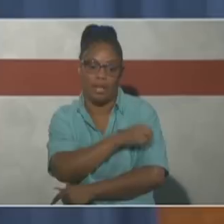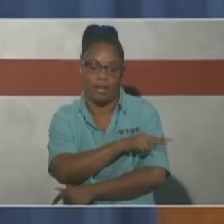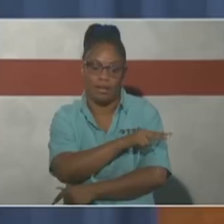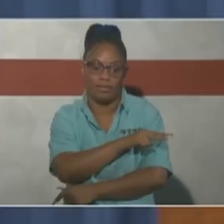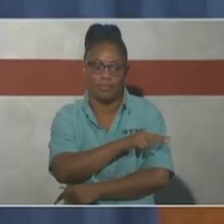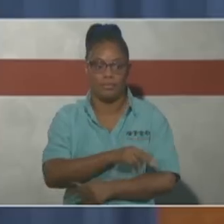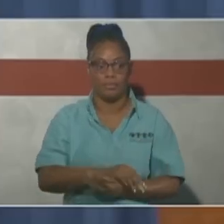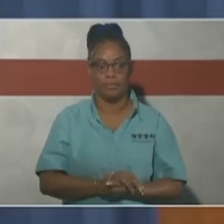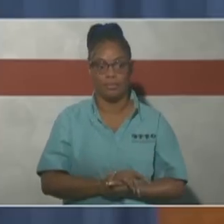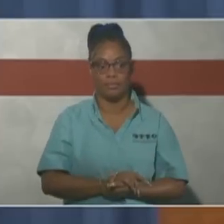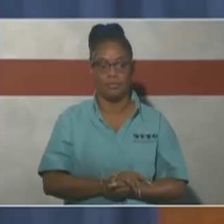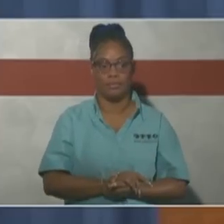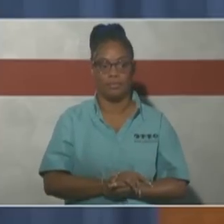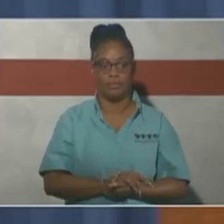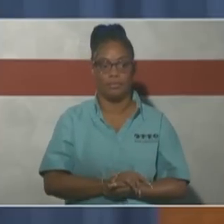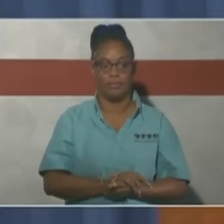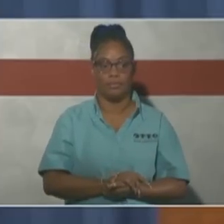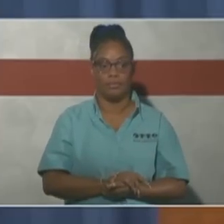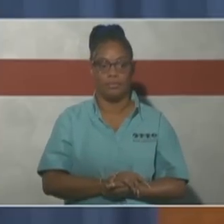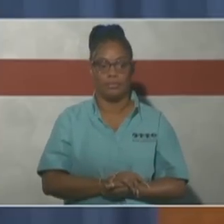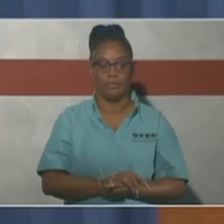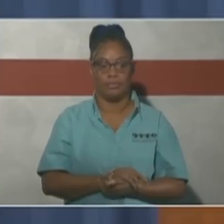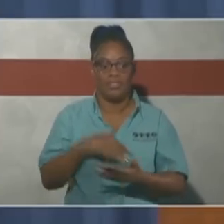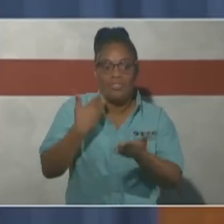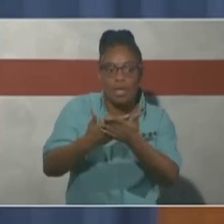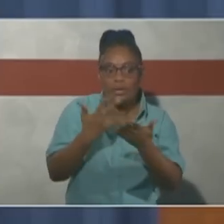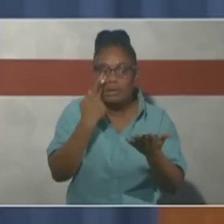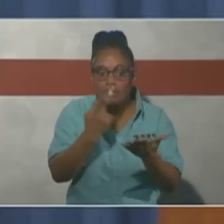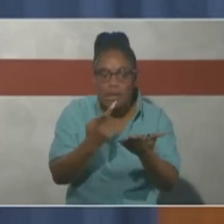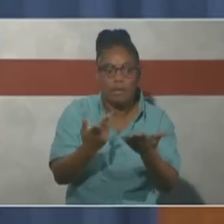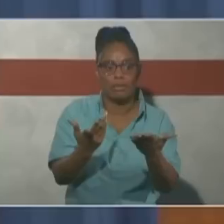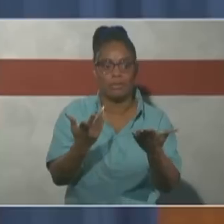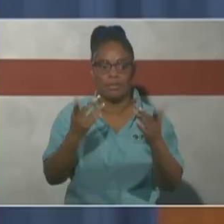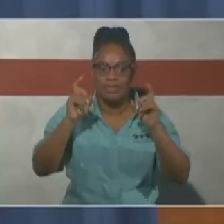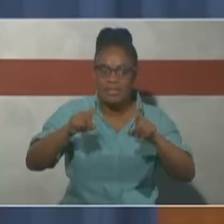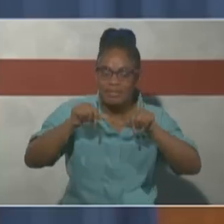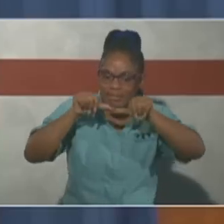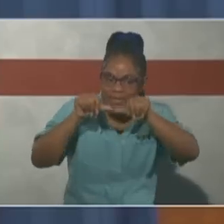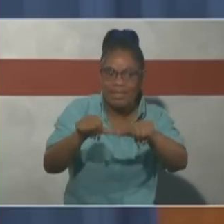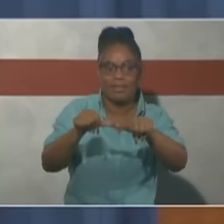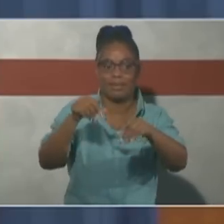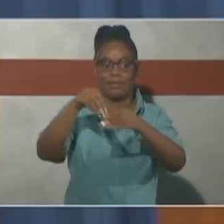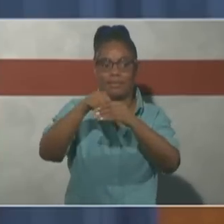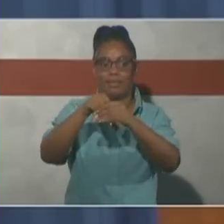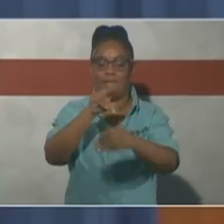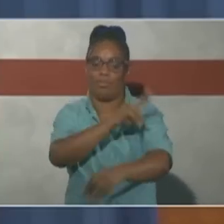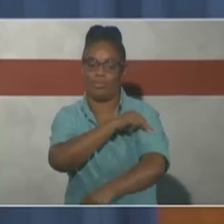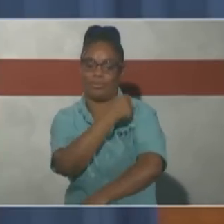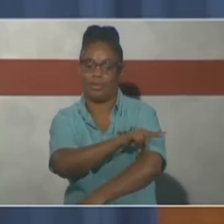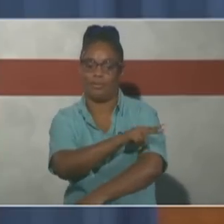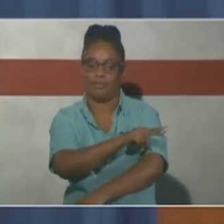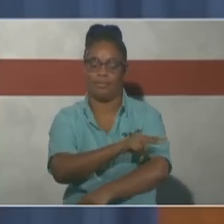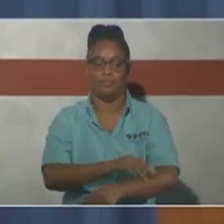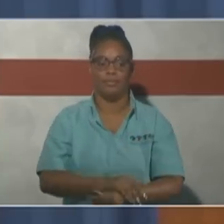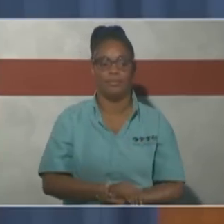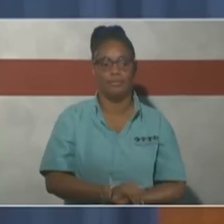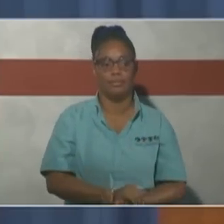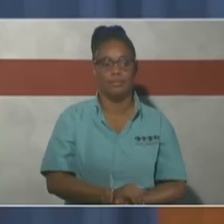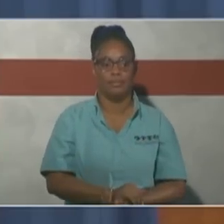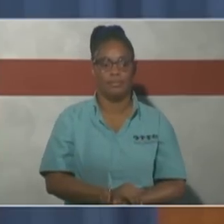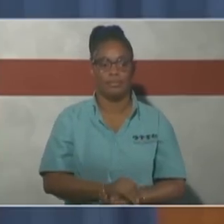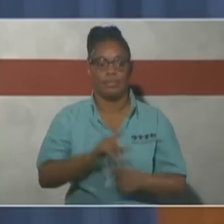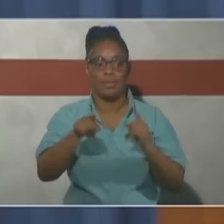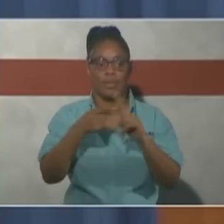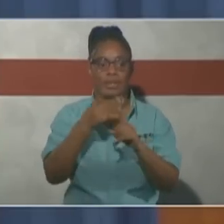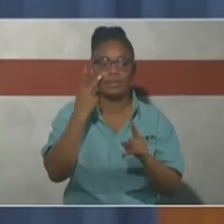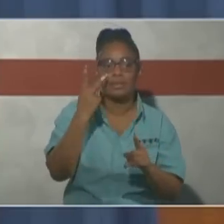ill before presenting for care, and when they do present for care, fit